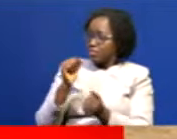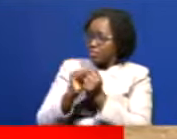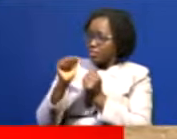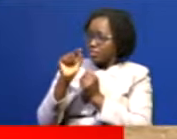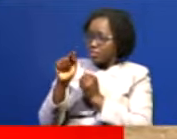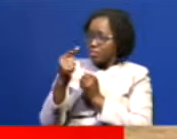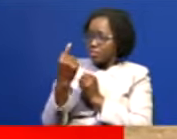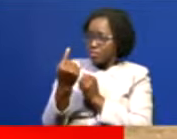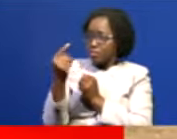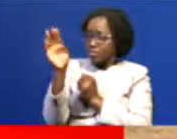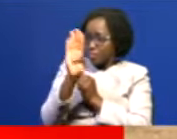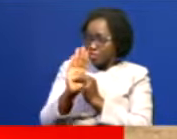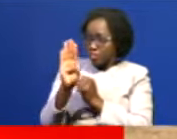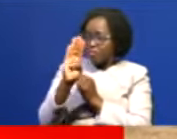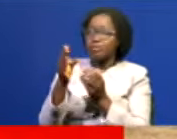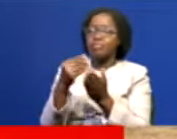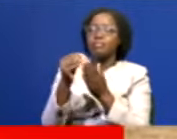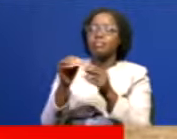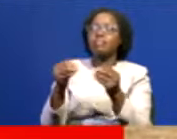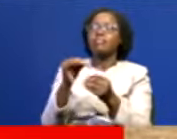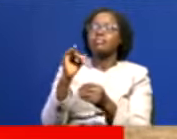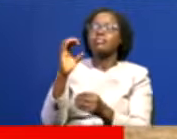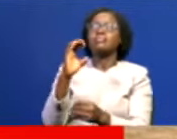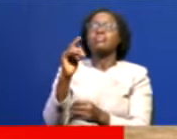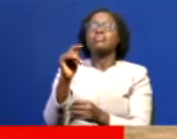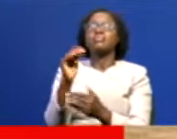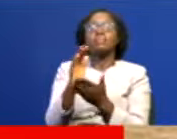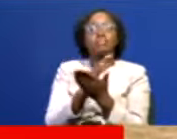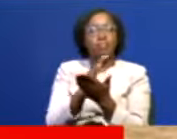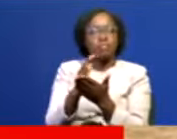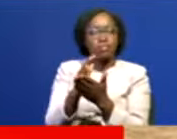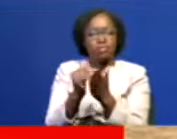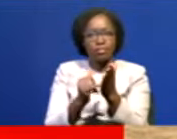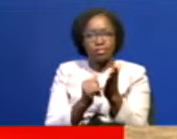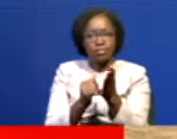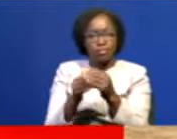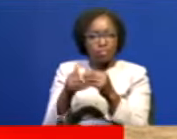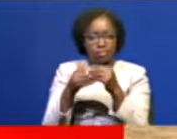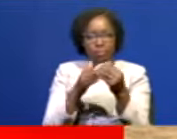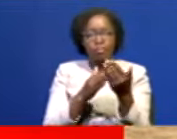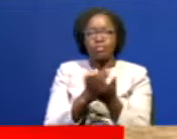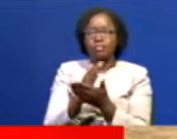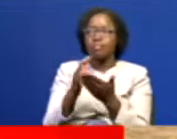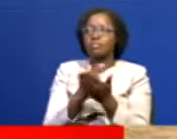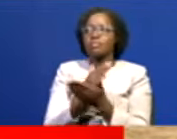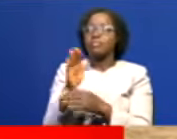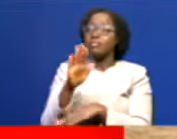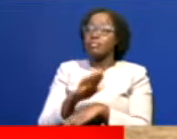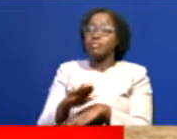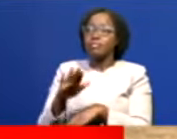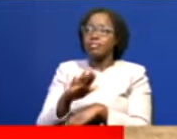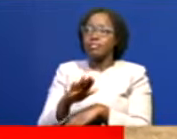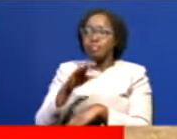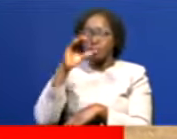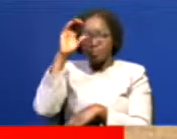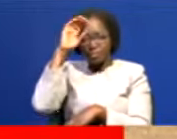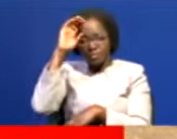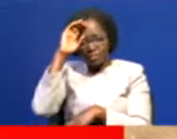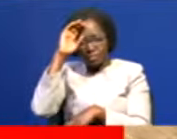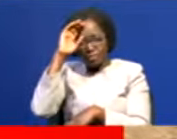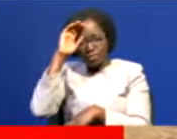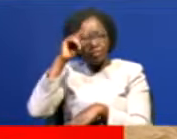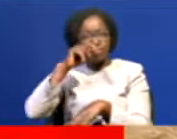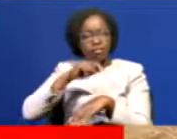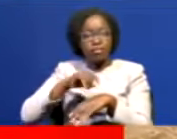shillings being given to the ICT sector. And just to take you through some of the areas that were considered during